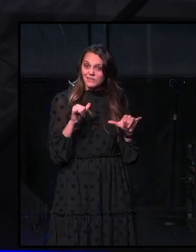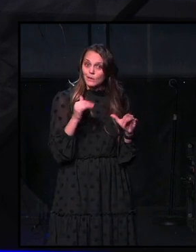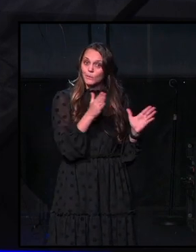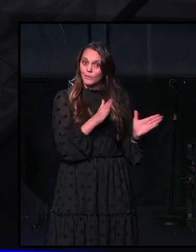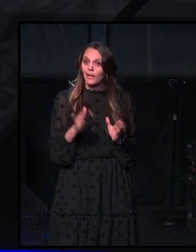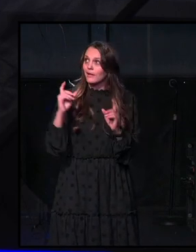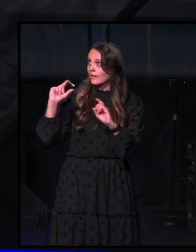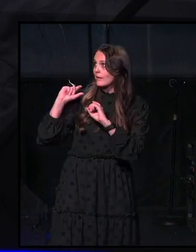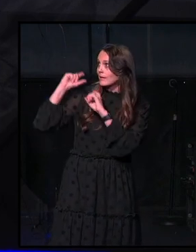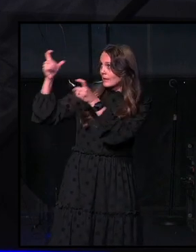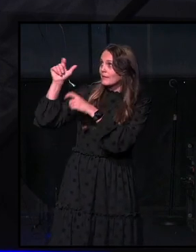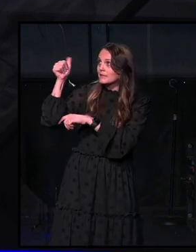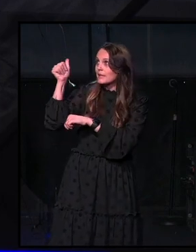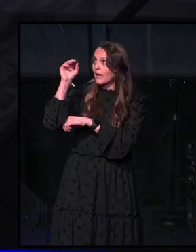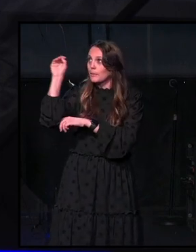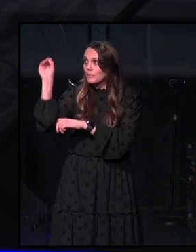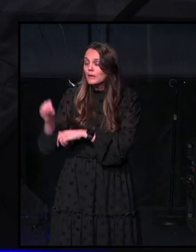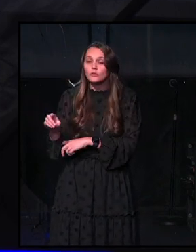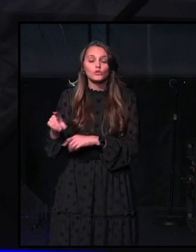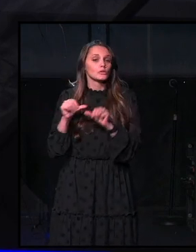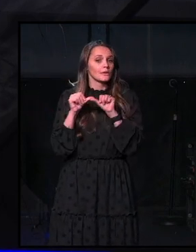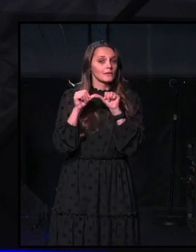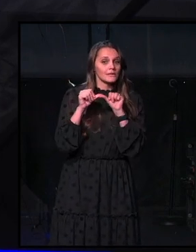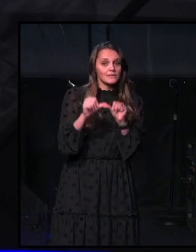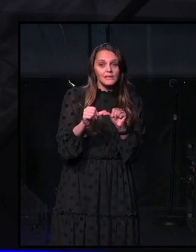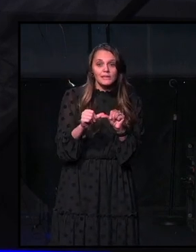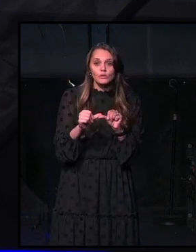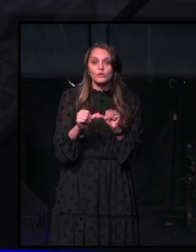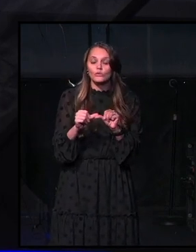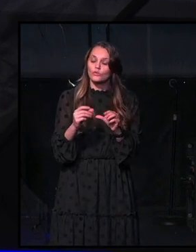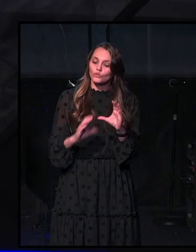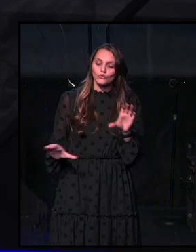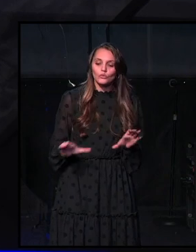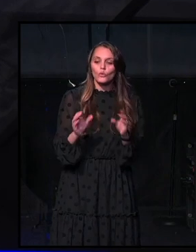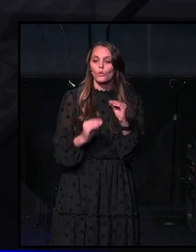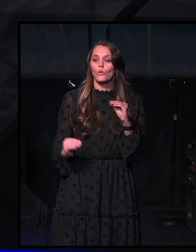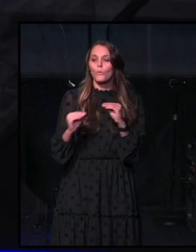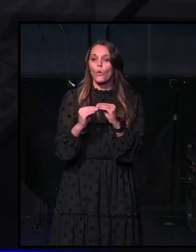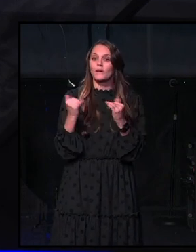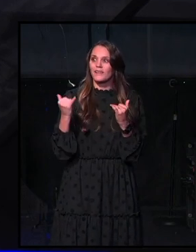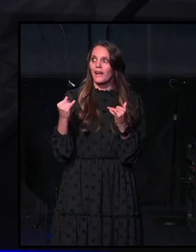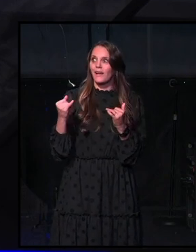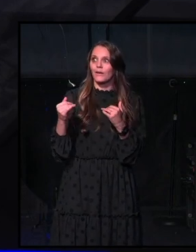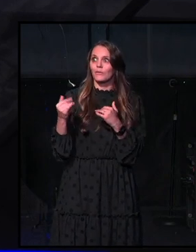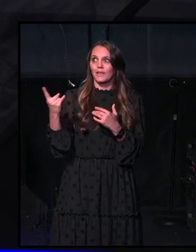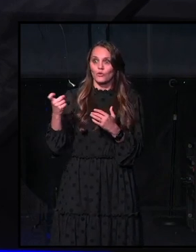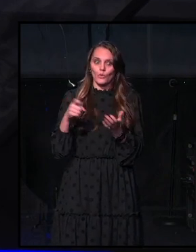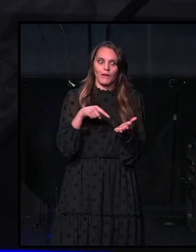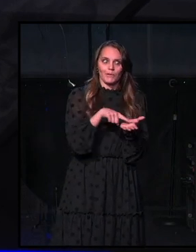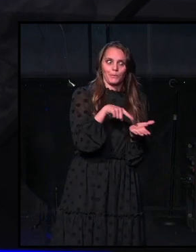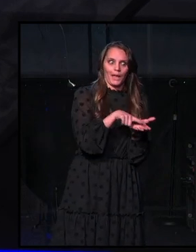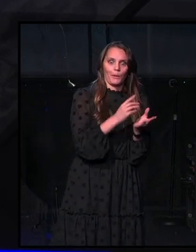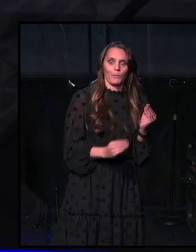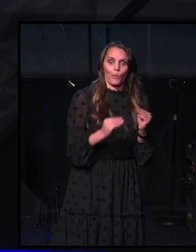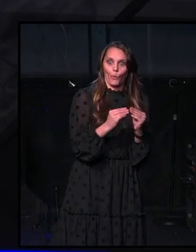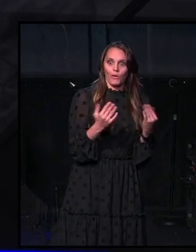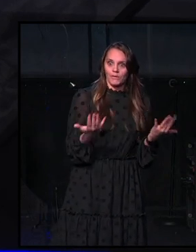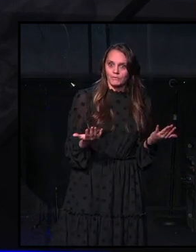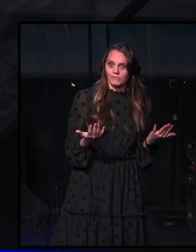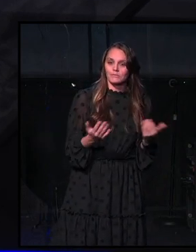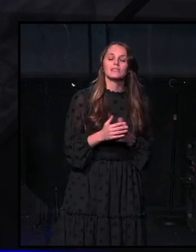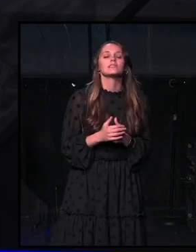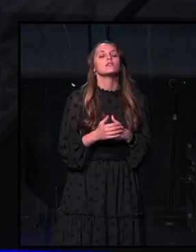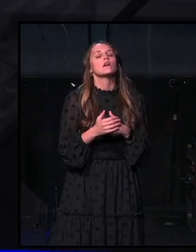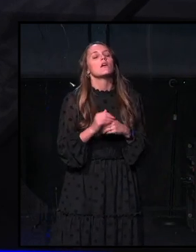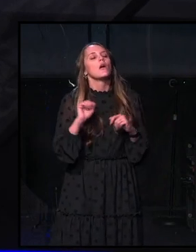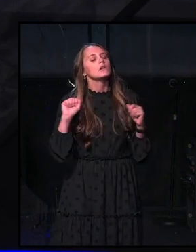you still going to go above and beyond and sacrifice, even though your bank account is looking a lot lower these days?" So let's all give. Let's